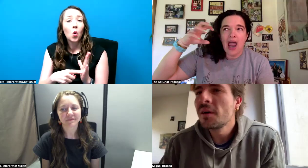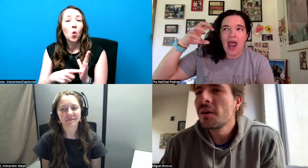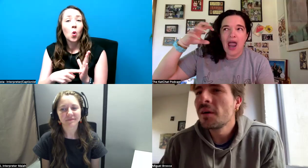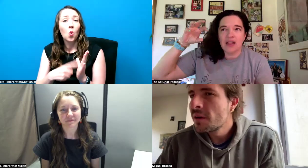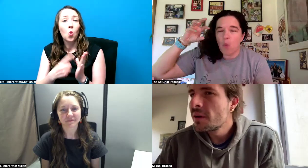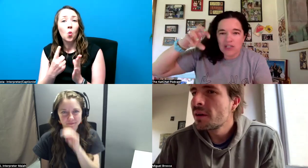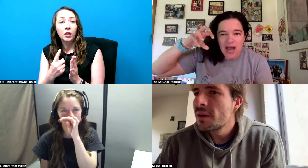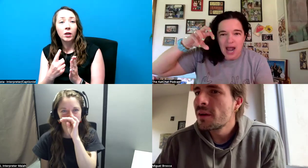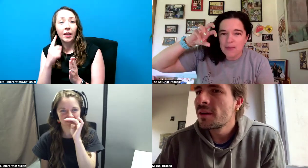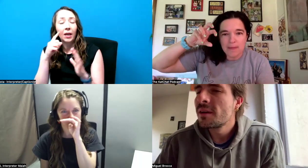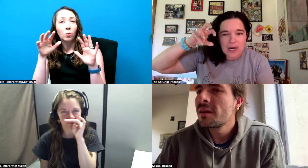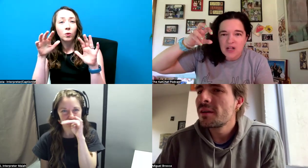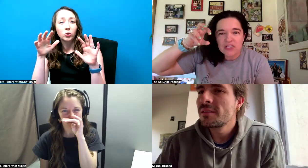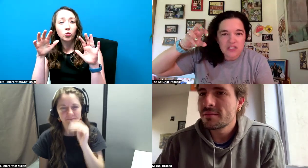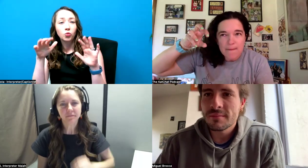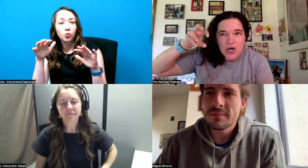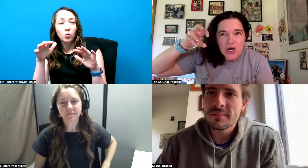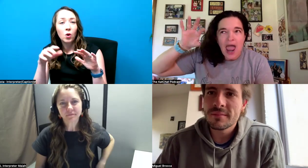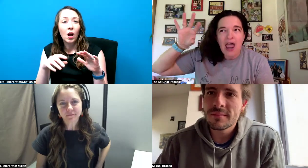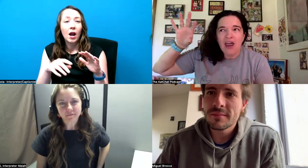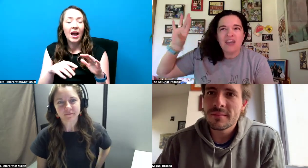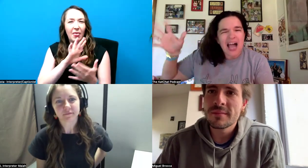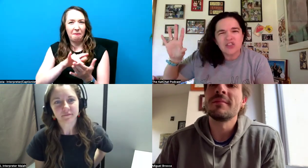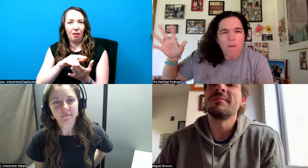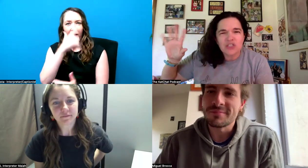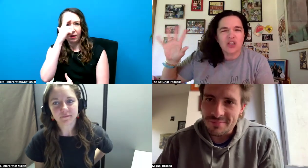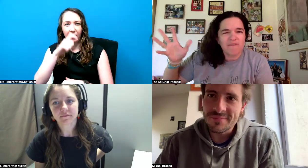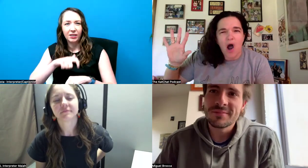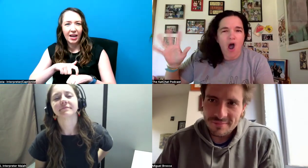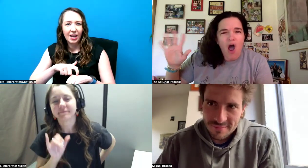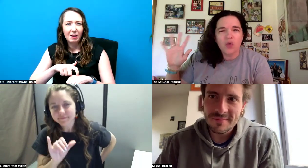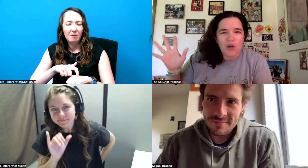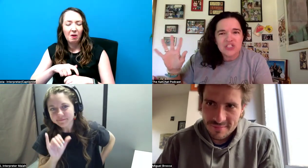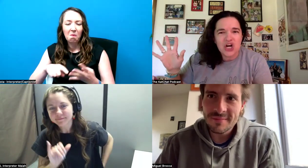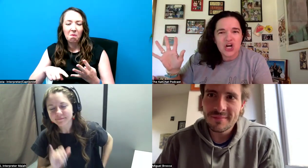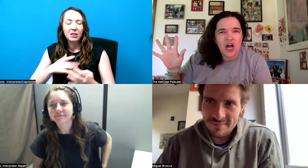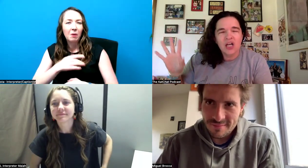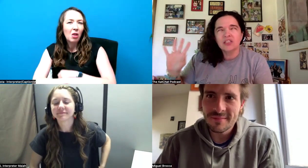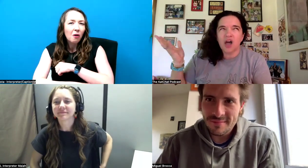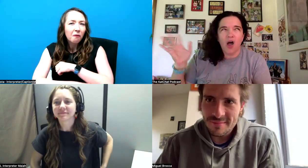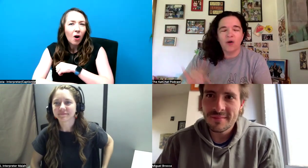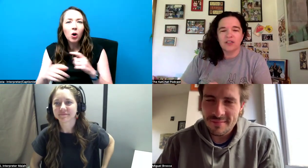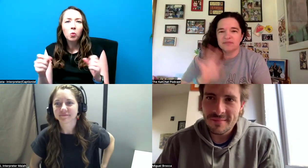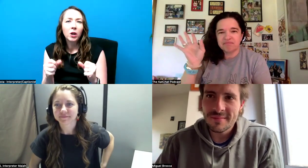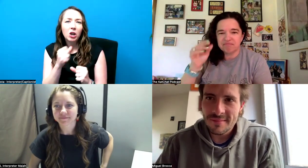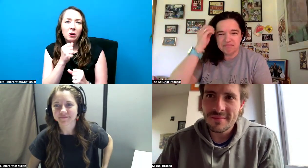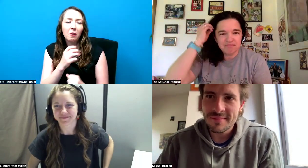spring and like one time in the middle of the summer. Not so Hmm. much in the fall, winter.